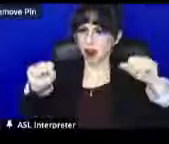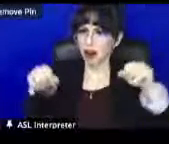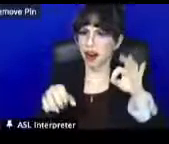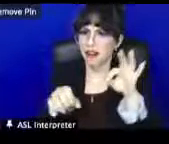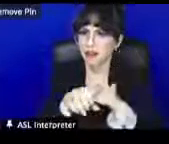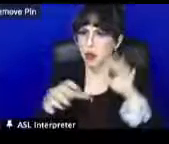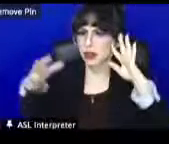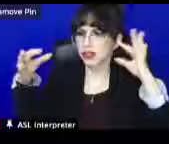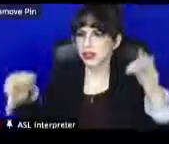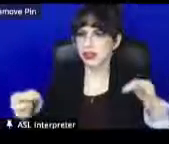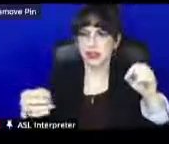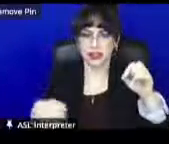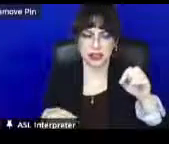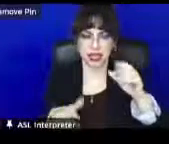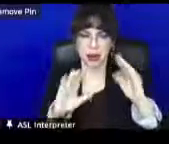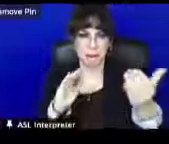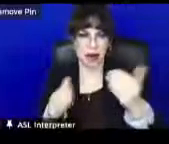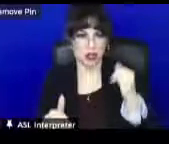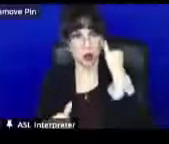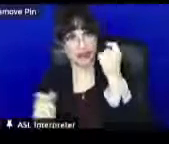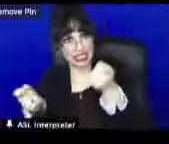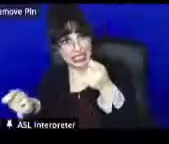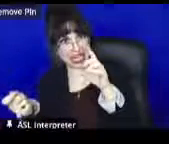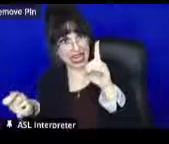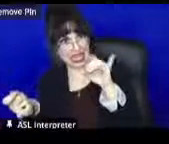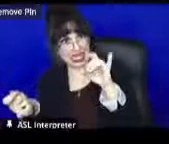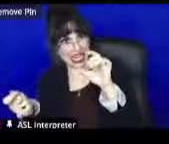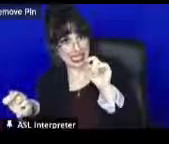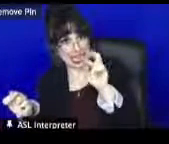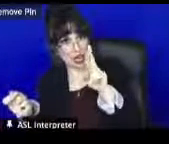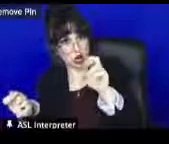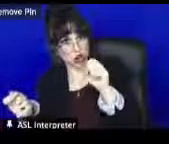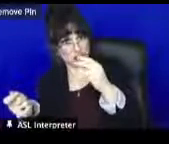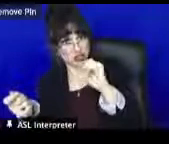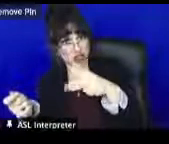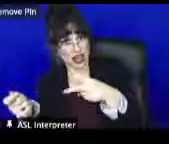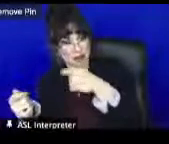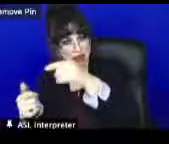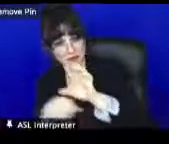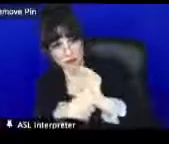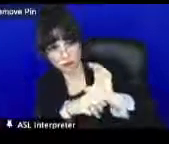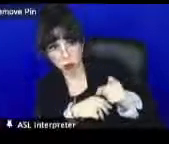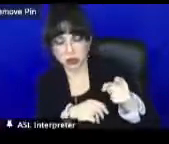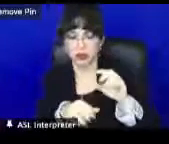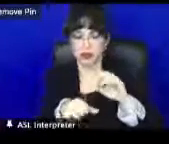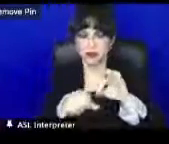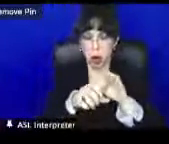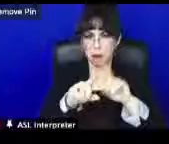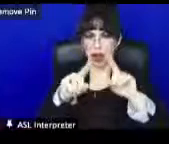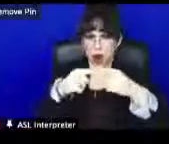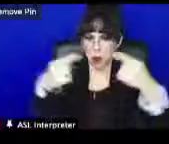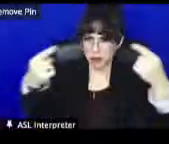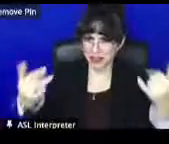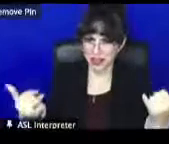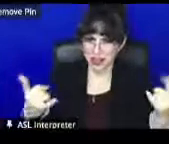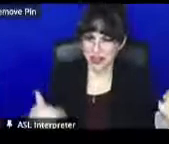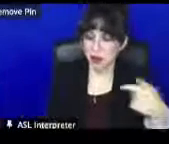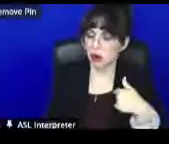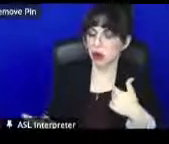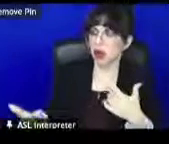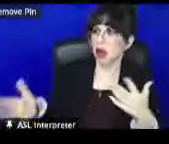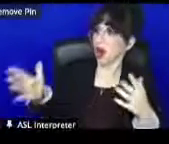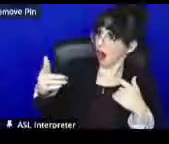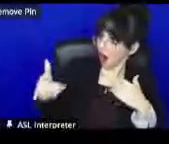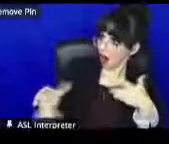you have to do it or there's going to be all these consequences if you don't do it. And so I think having been exposed